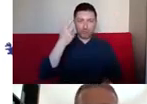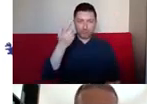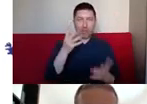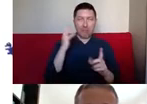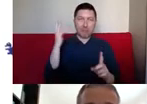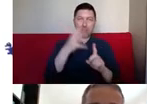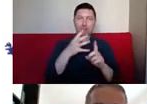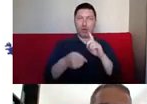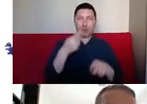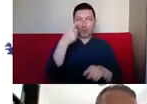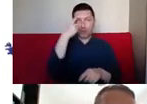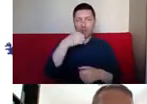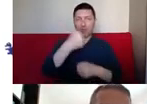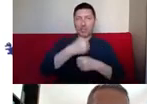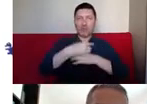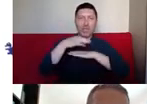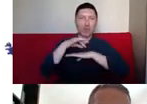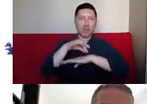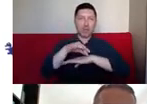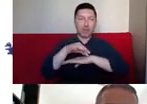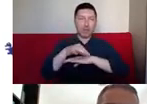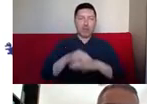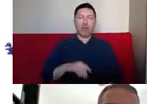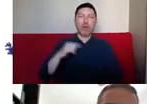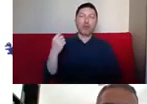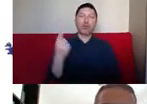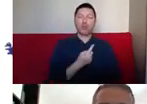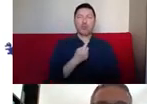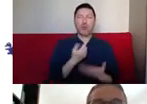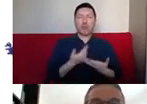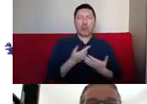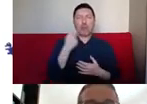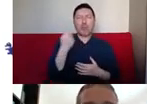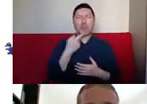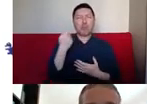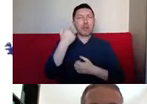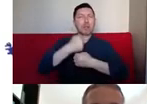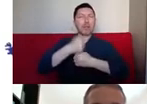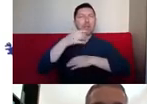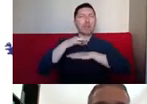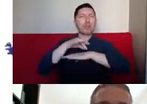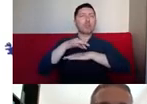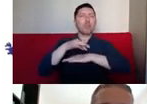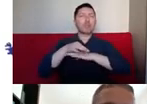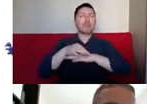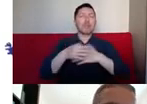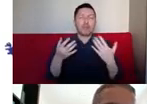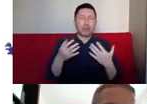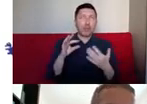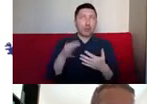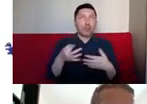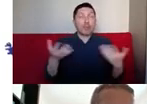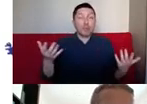Many people are talking about supported employment, but what do I mean when I speak about supported employment here? Next slide,